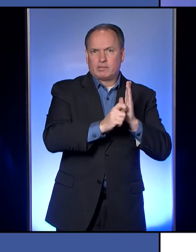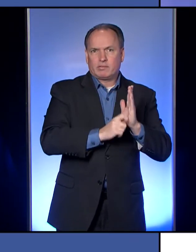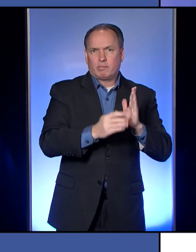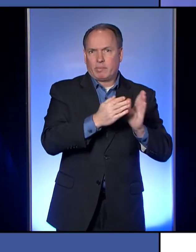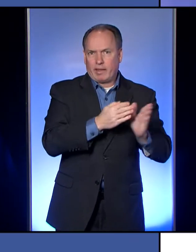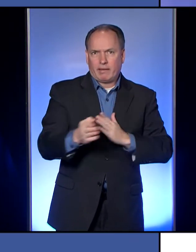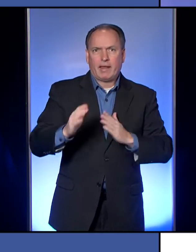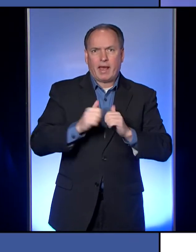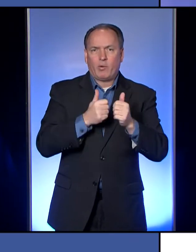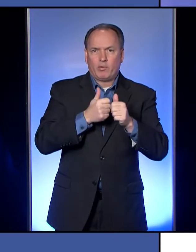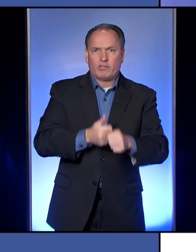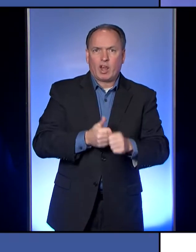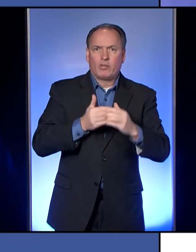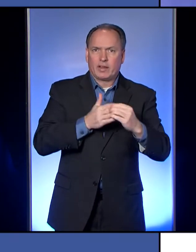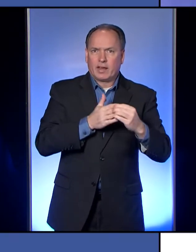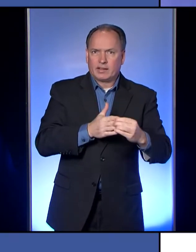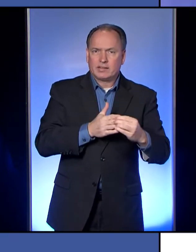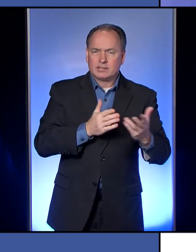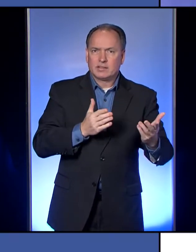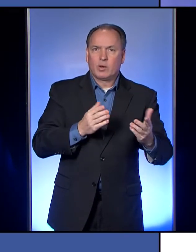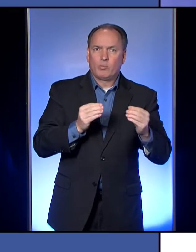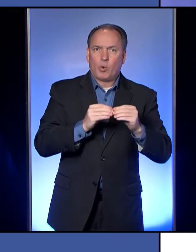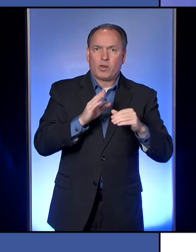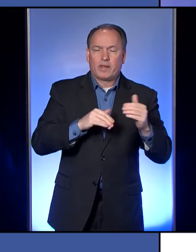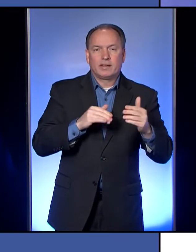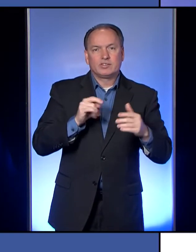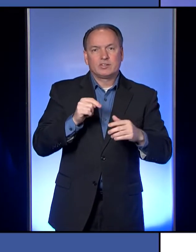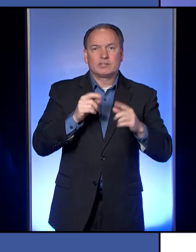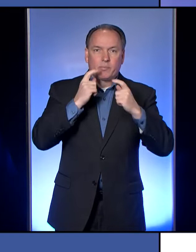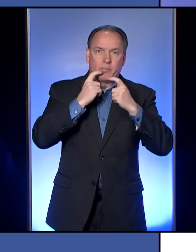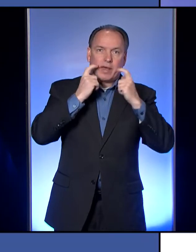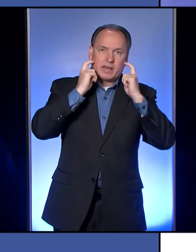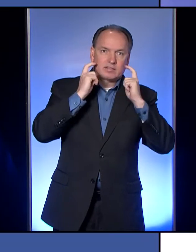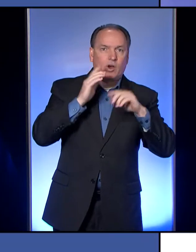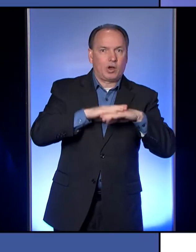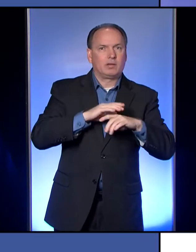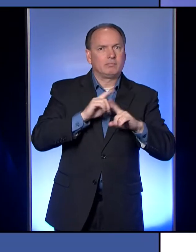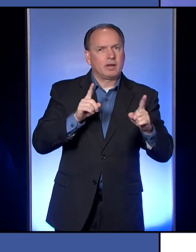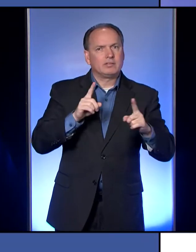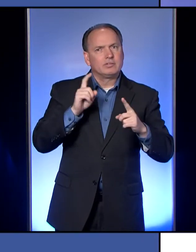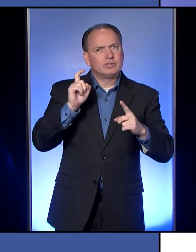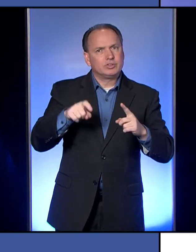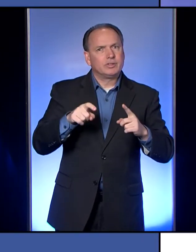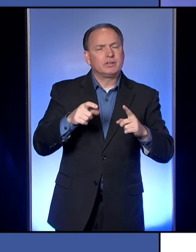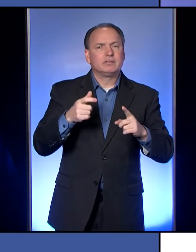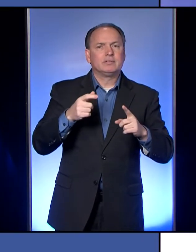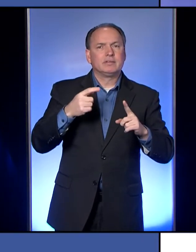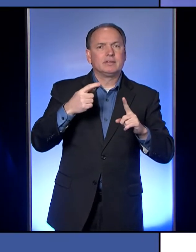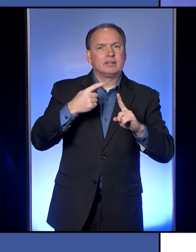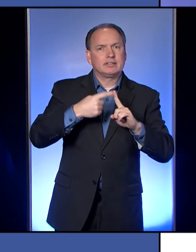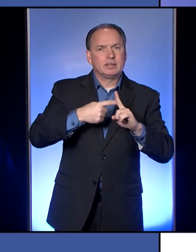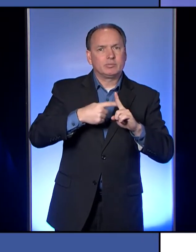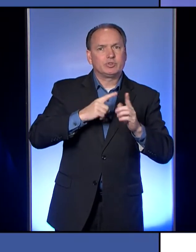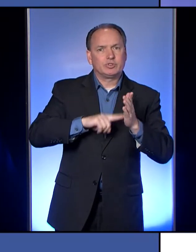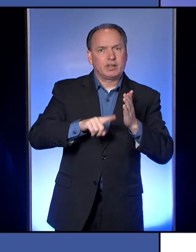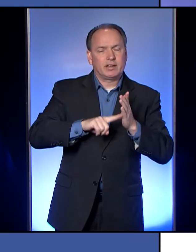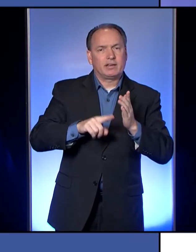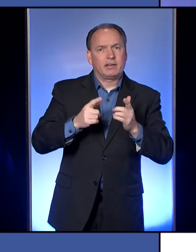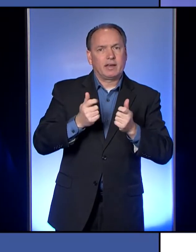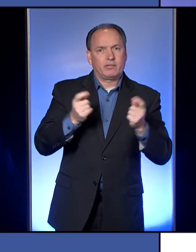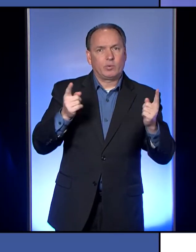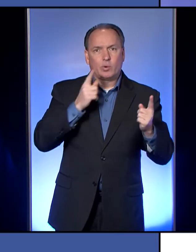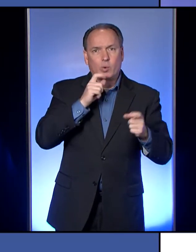the guidelines because the guidelines are, are more than just wearing a mask. It's that they should be, um, temper, temperature checking every